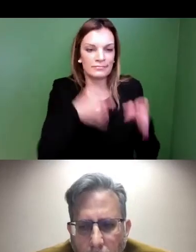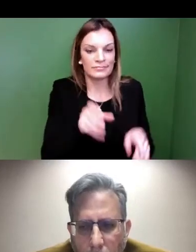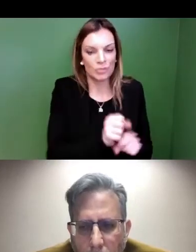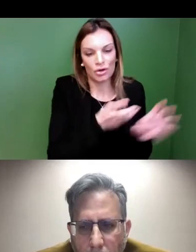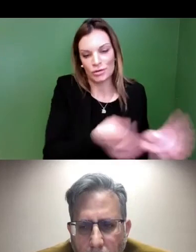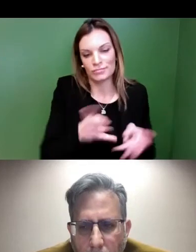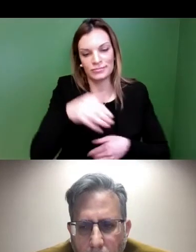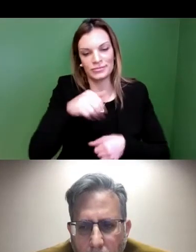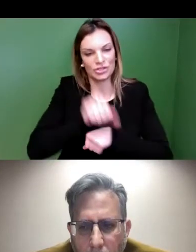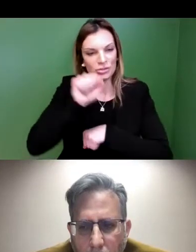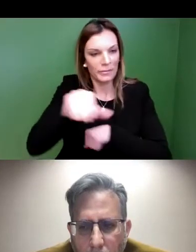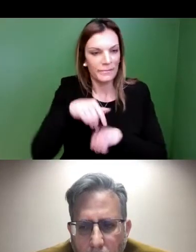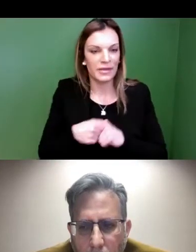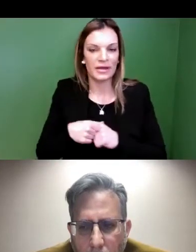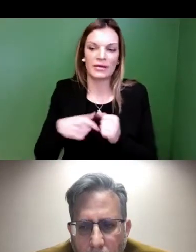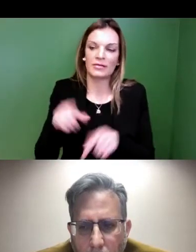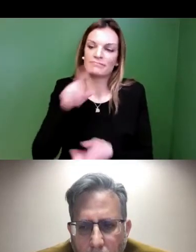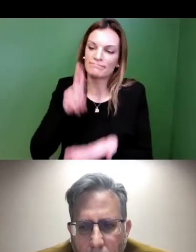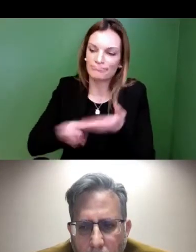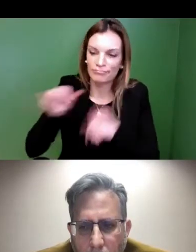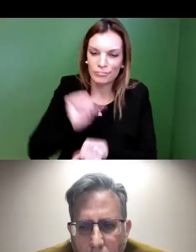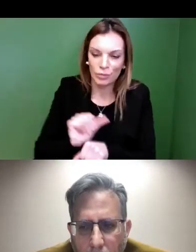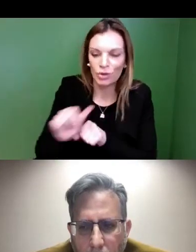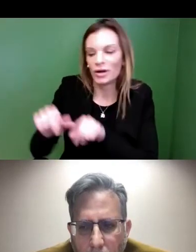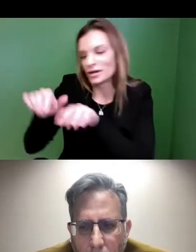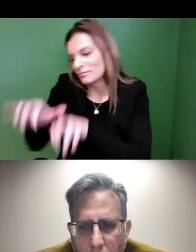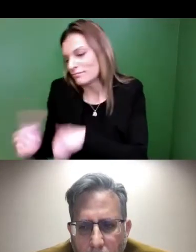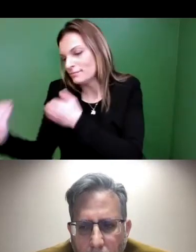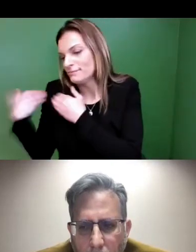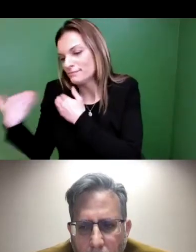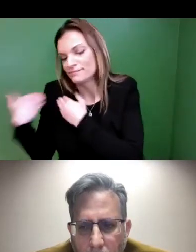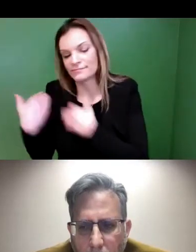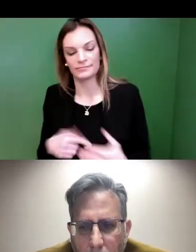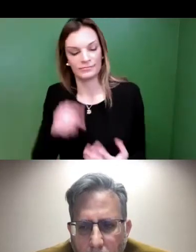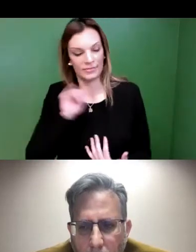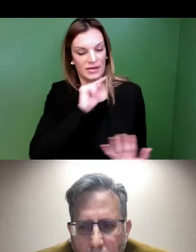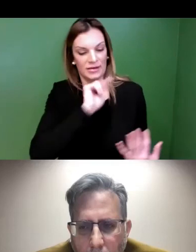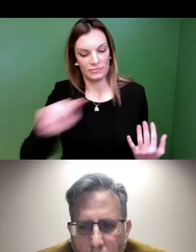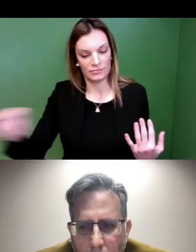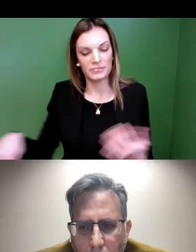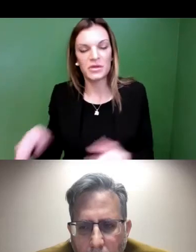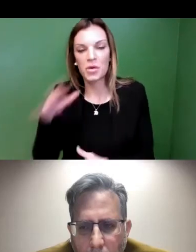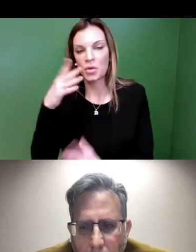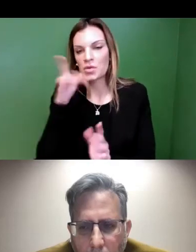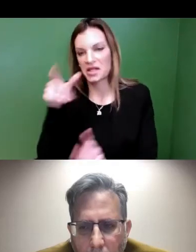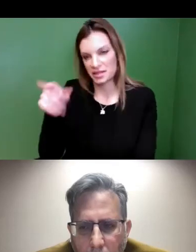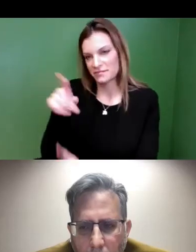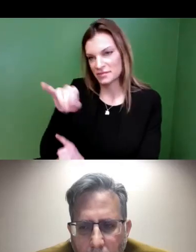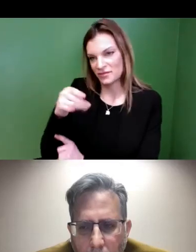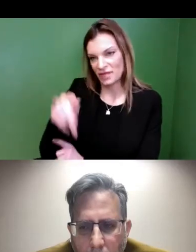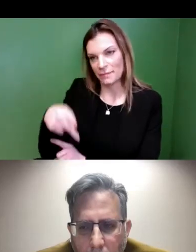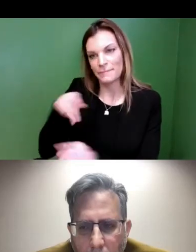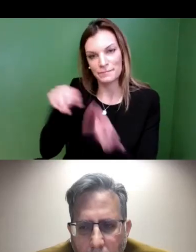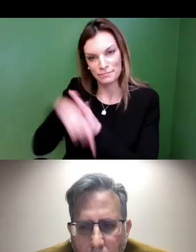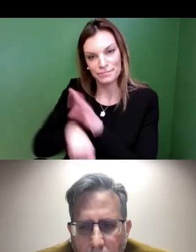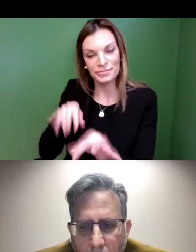desk, reception and data entry. I'll give Philip a minute to talk about them, but I wanted you all to know that